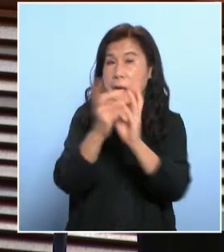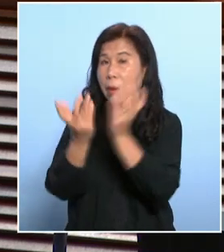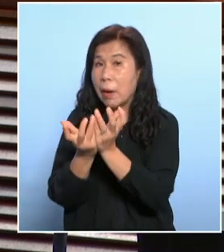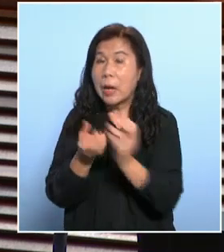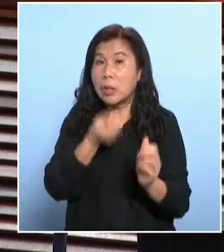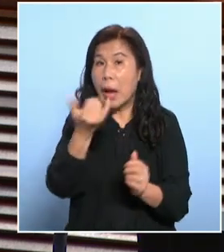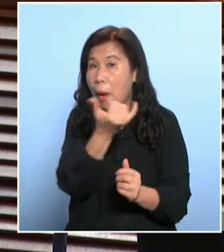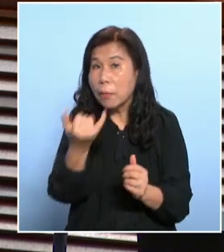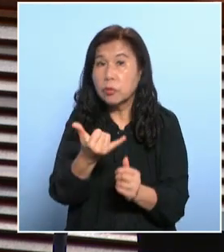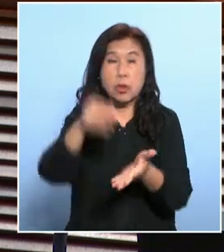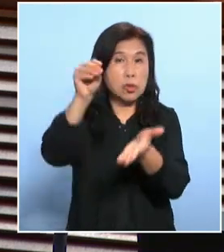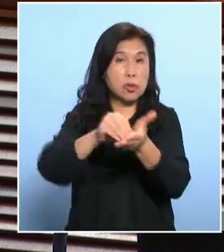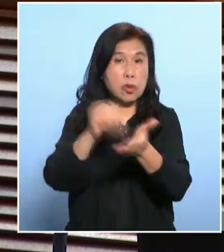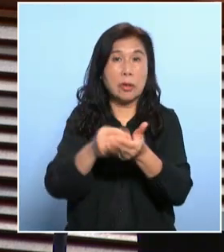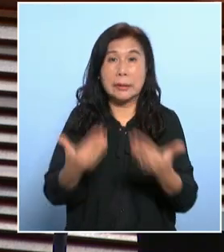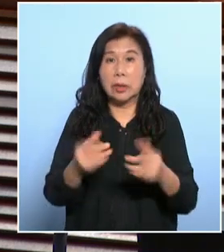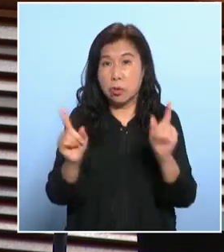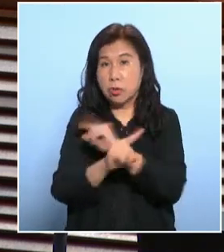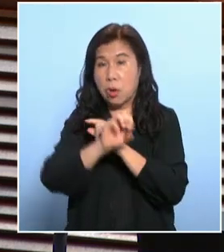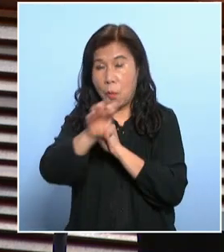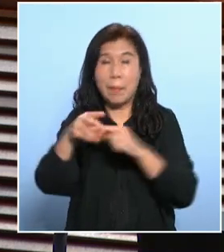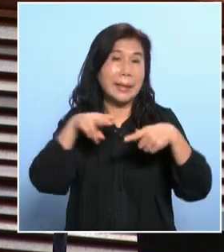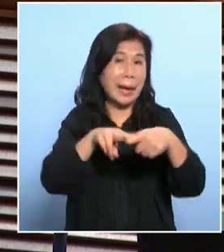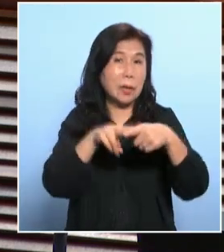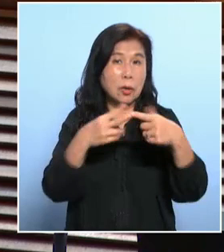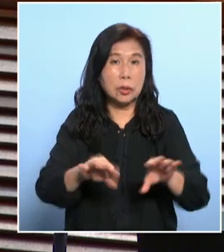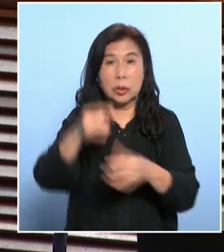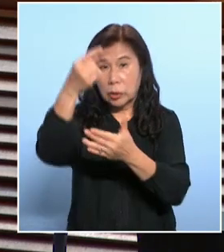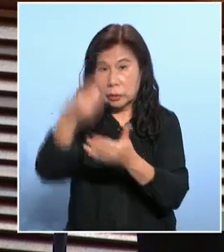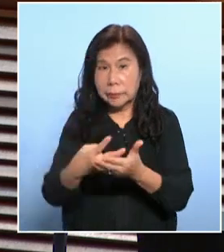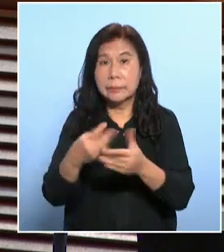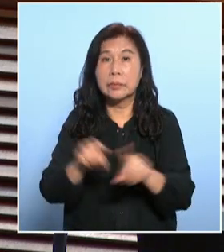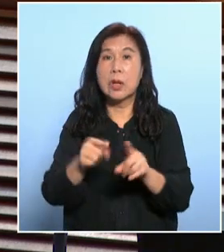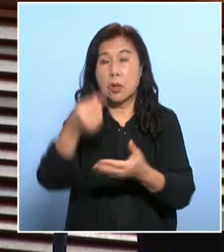I hope that relevant stakeholders would be consulted